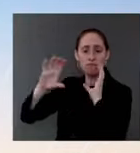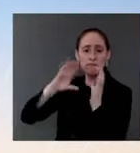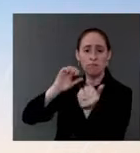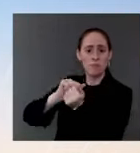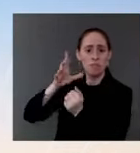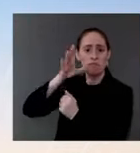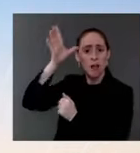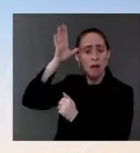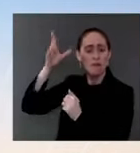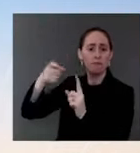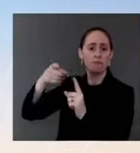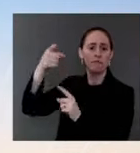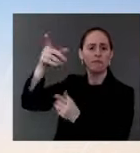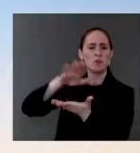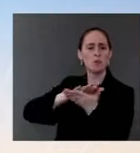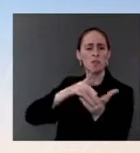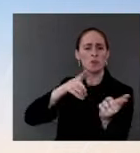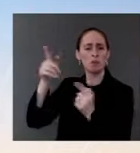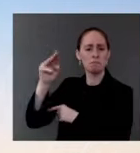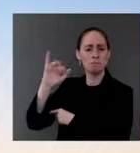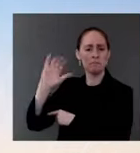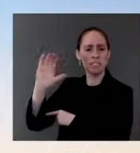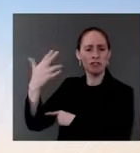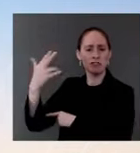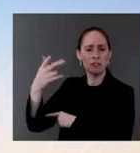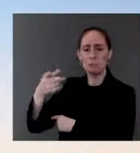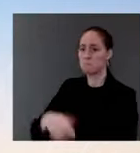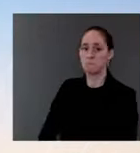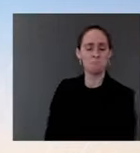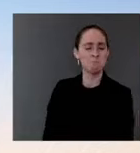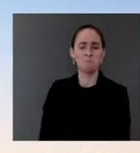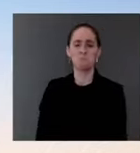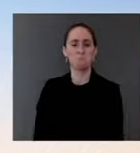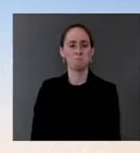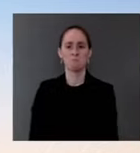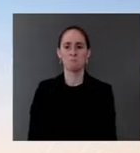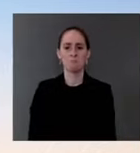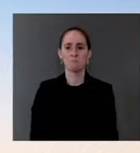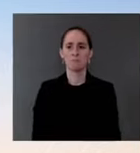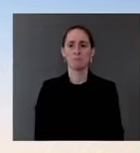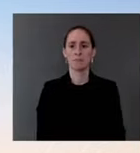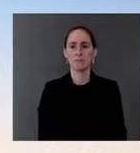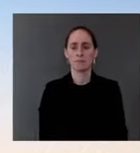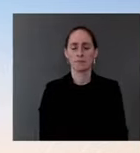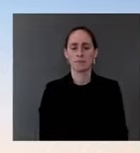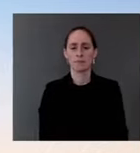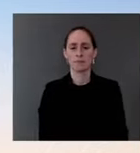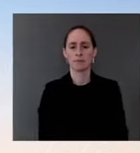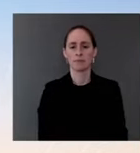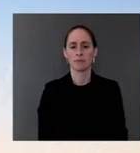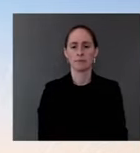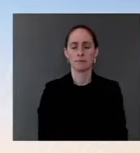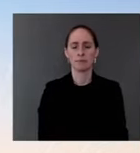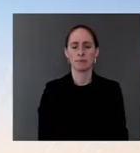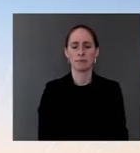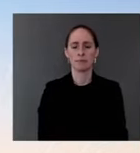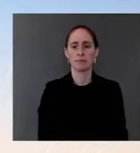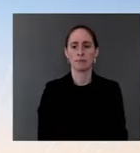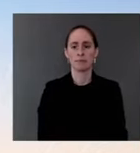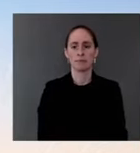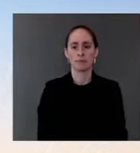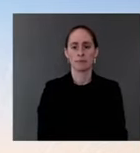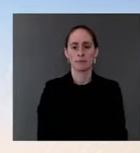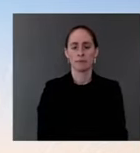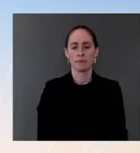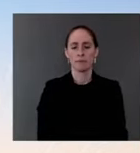up, but they're pushing back the deadline for the rest of those students because tens of thousands were not going to meet that deadline. How does the White House view that experience?